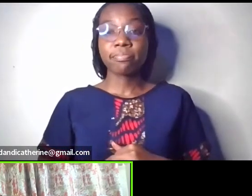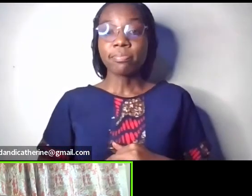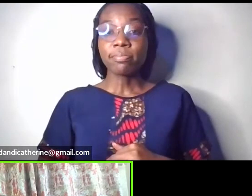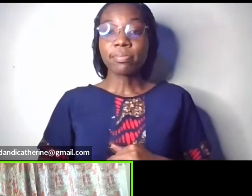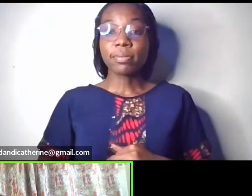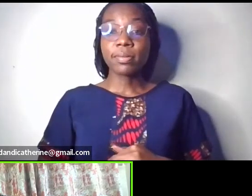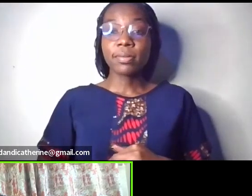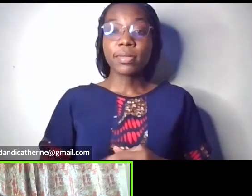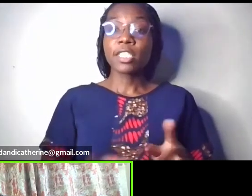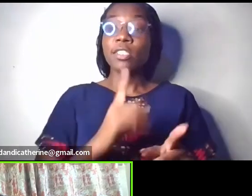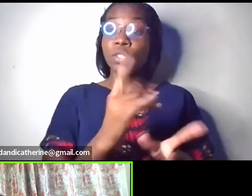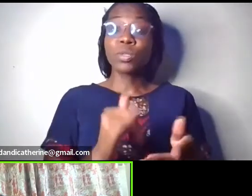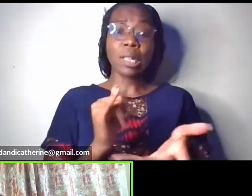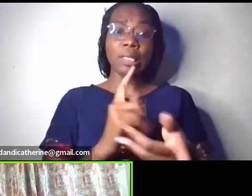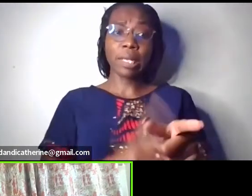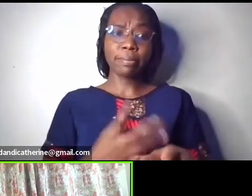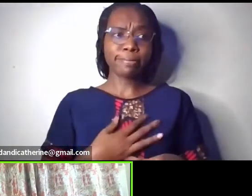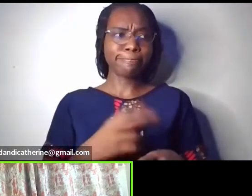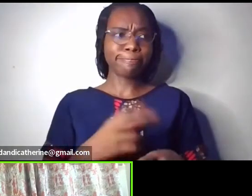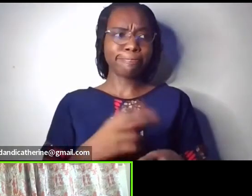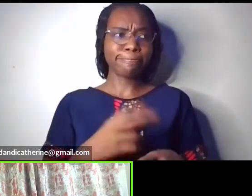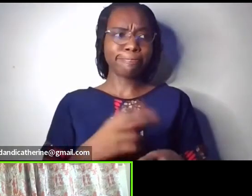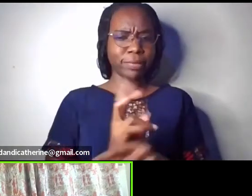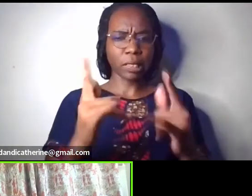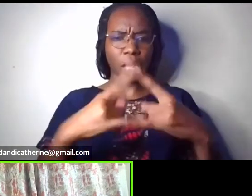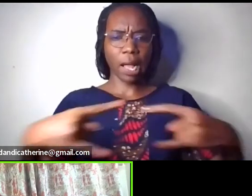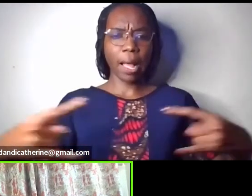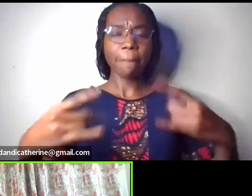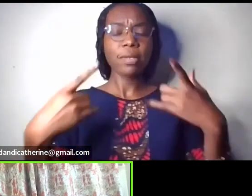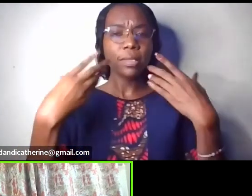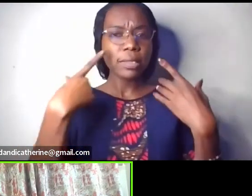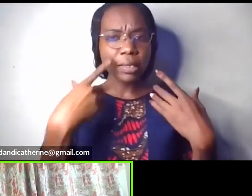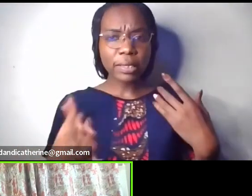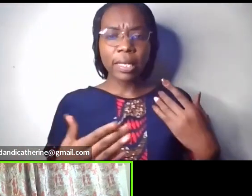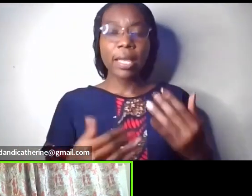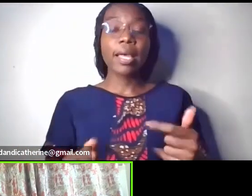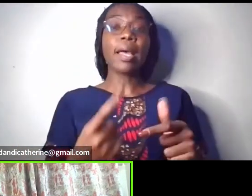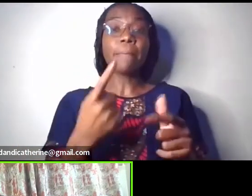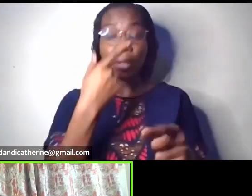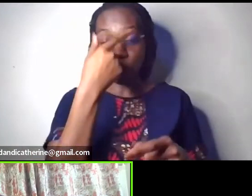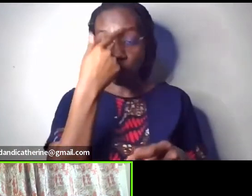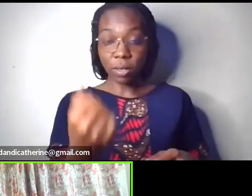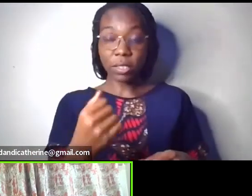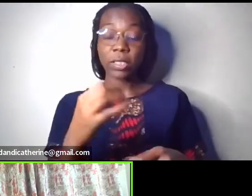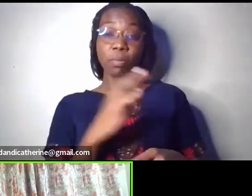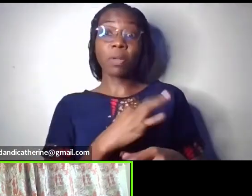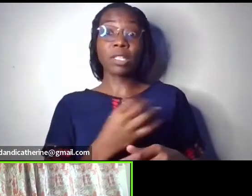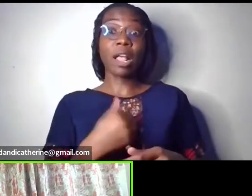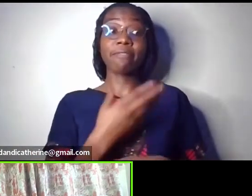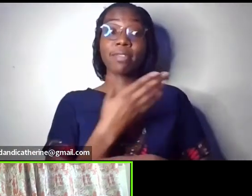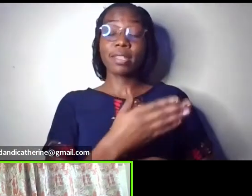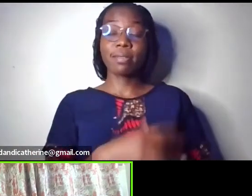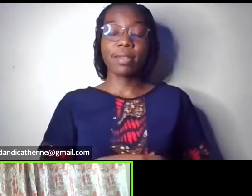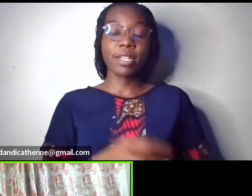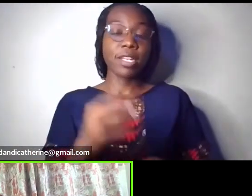evident that there was a gap based on the number of existing properties in our market, rather in Nanyuki. Then